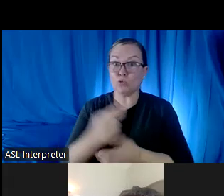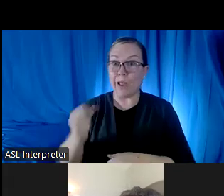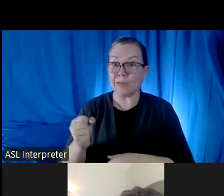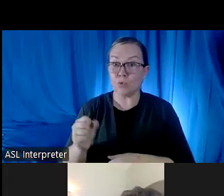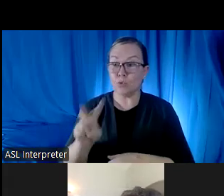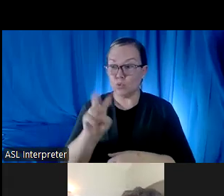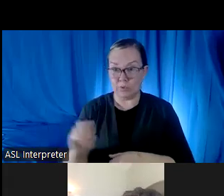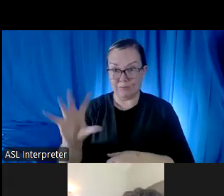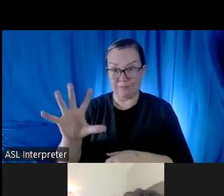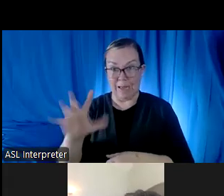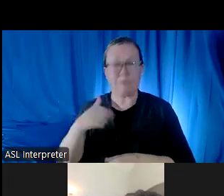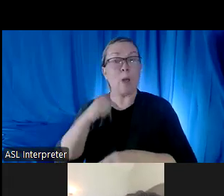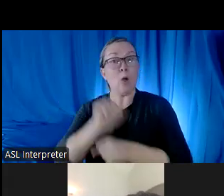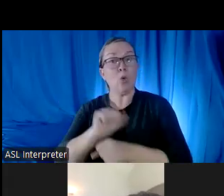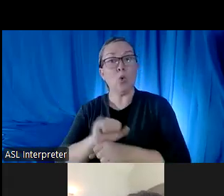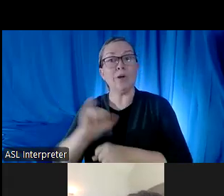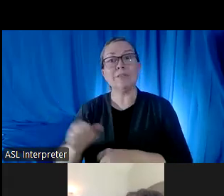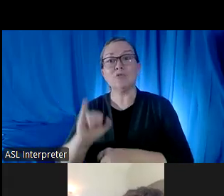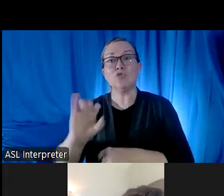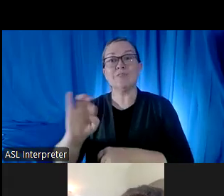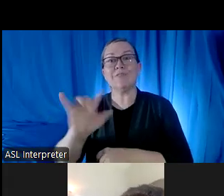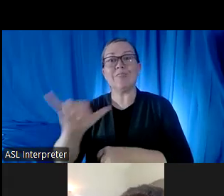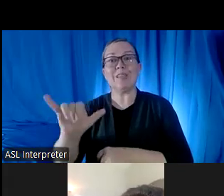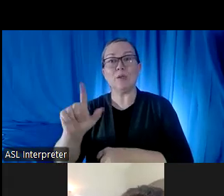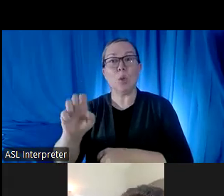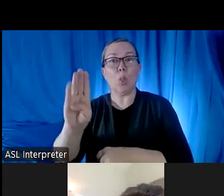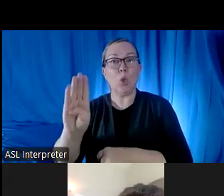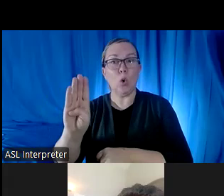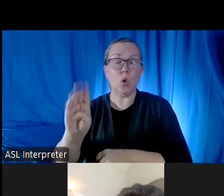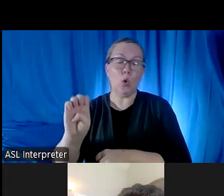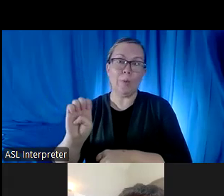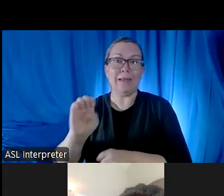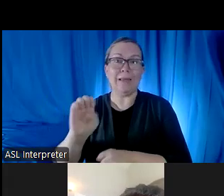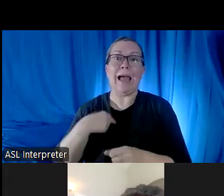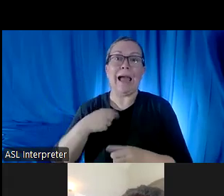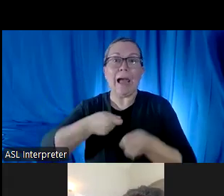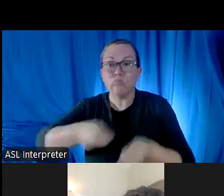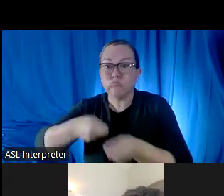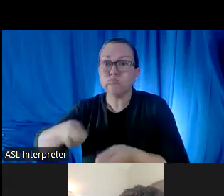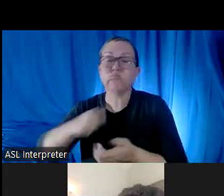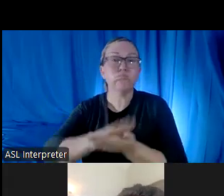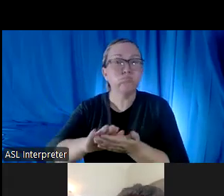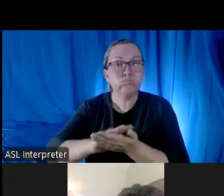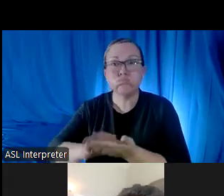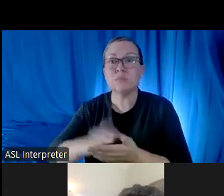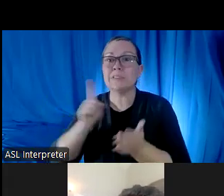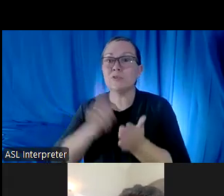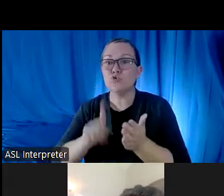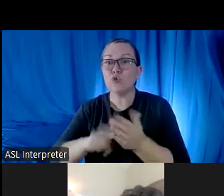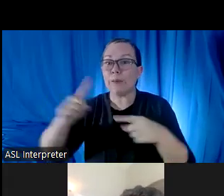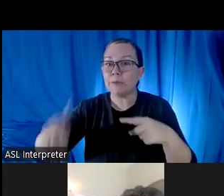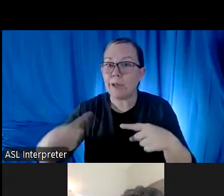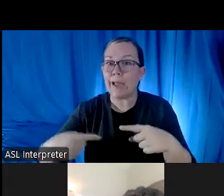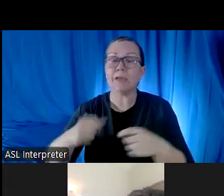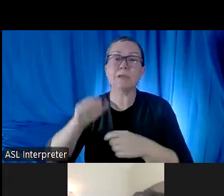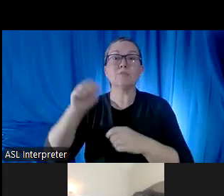2005, I worked at Jiffy Lube as a courtesy technician, where I vacuumed, checked tires, and washed windows,